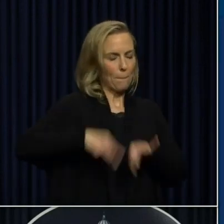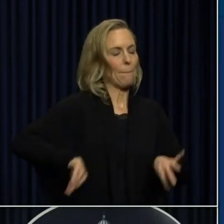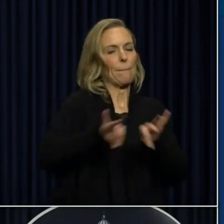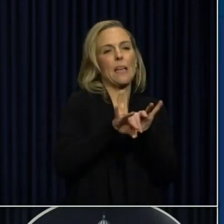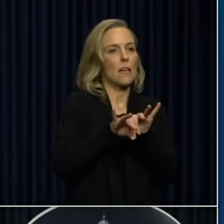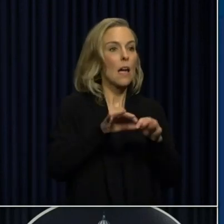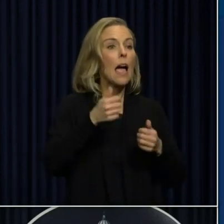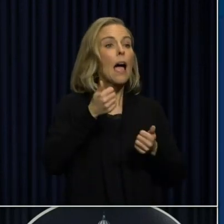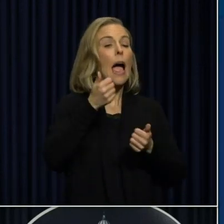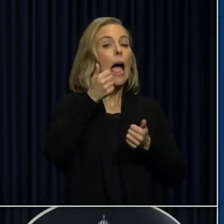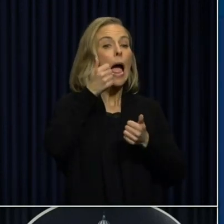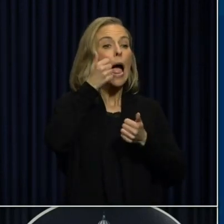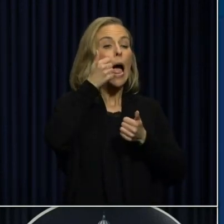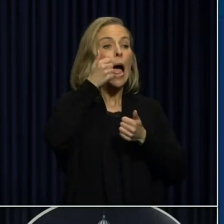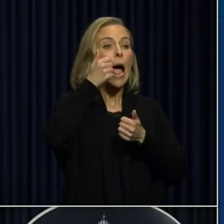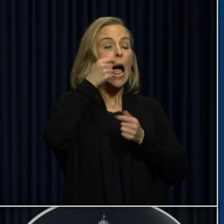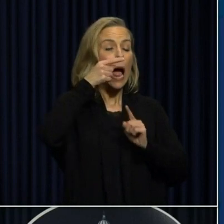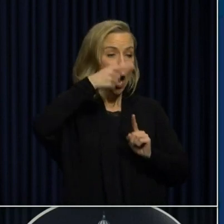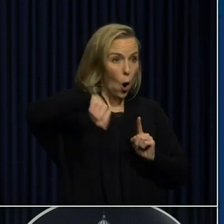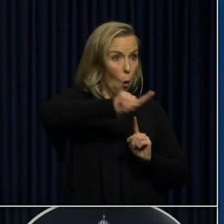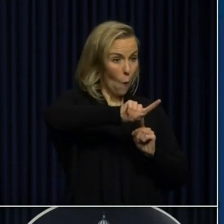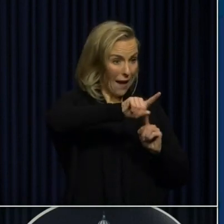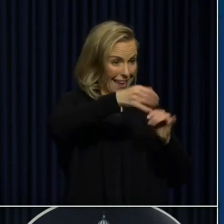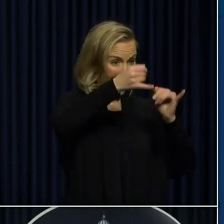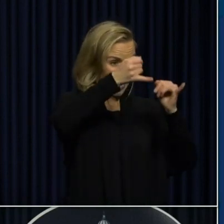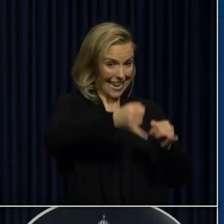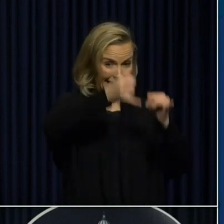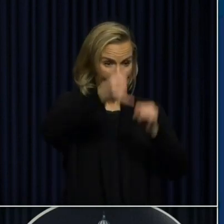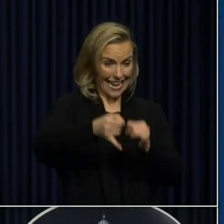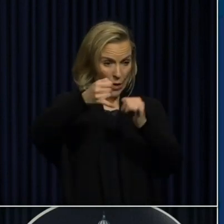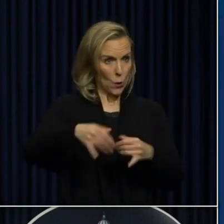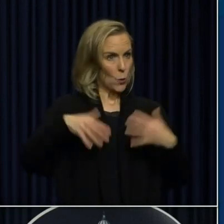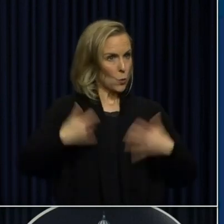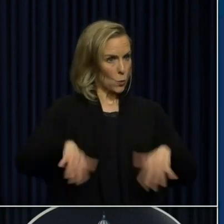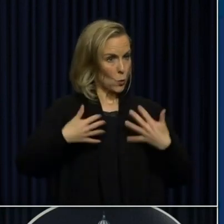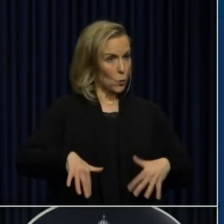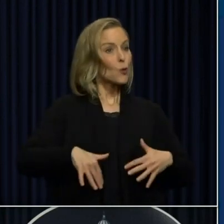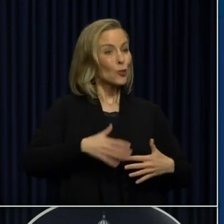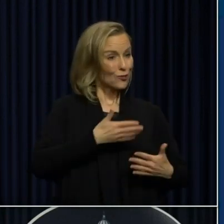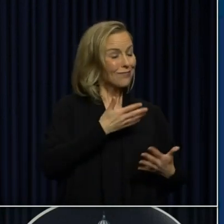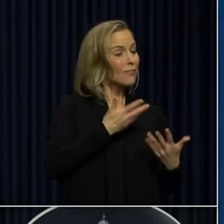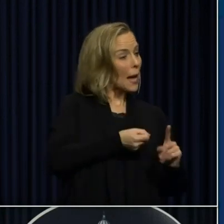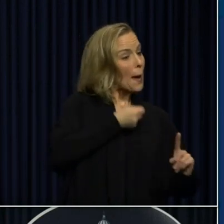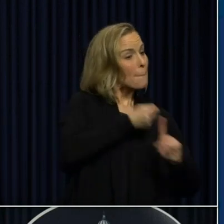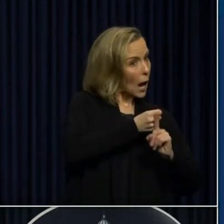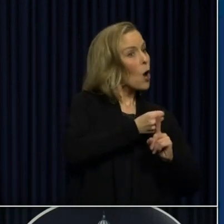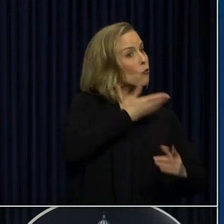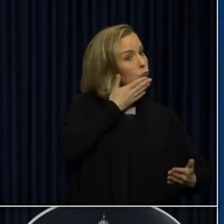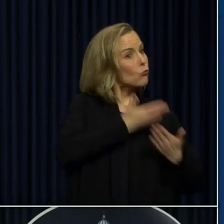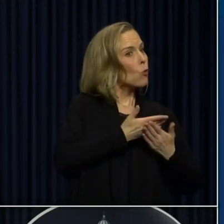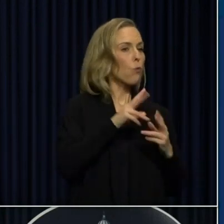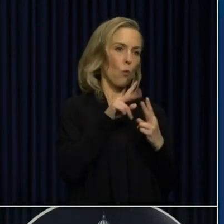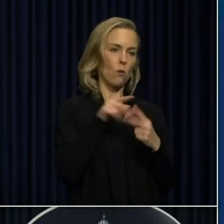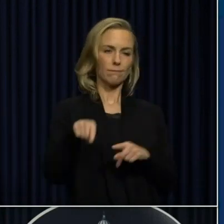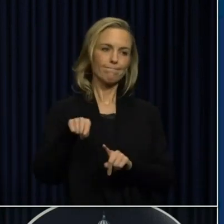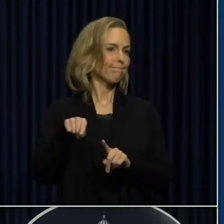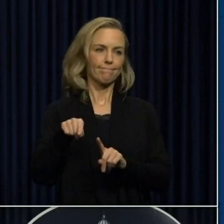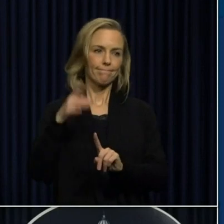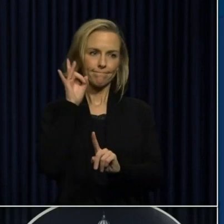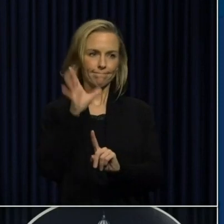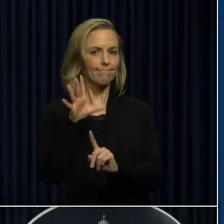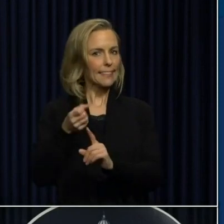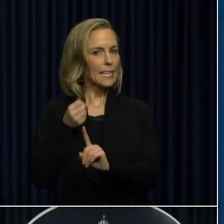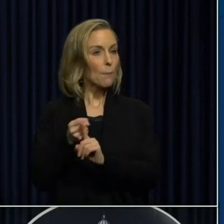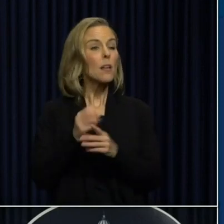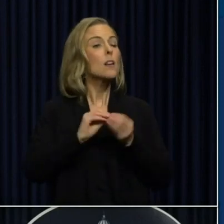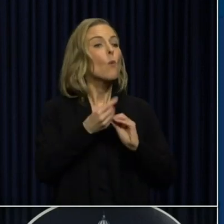any individual does can ultimately have a good or a bad impact on other people. The number